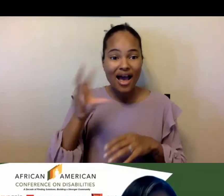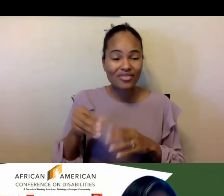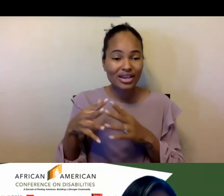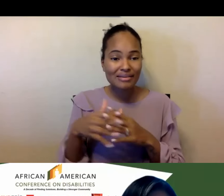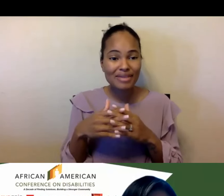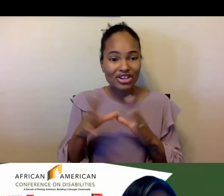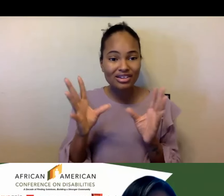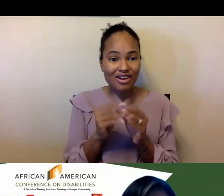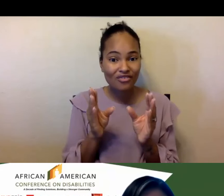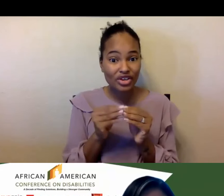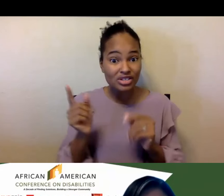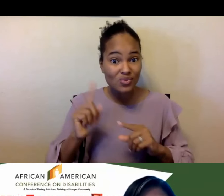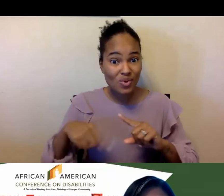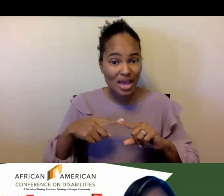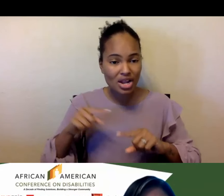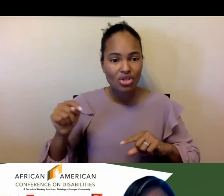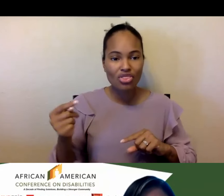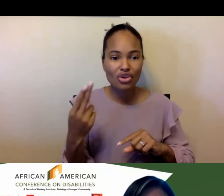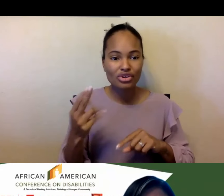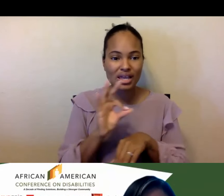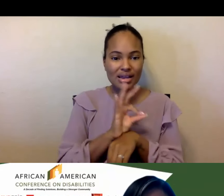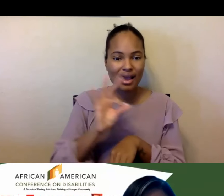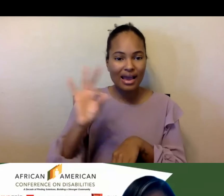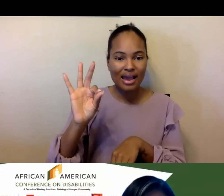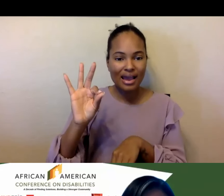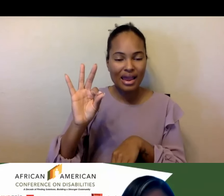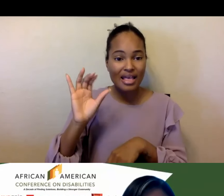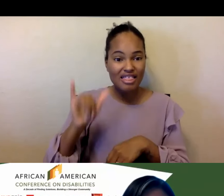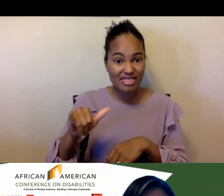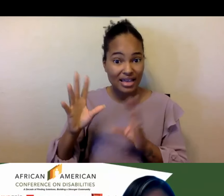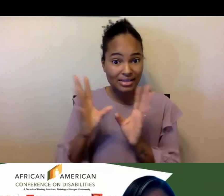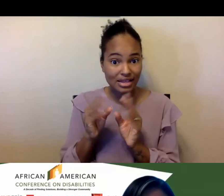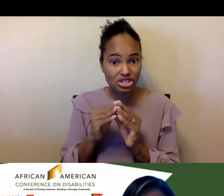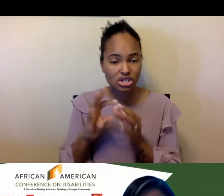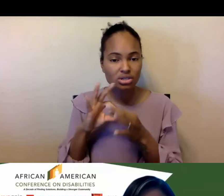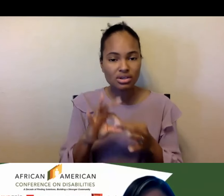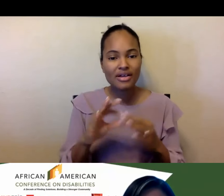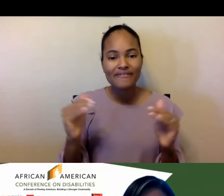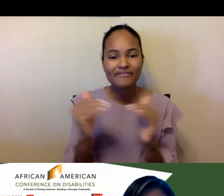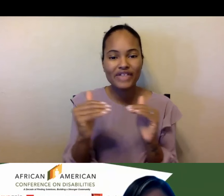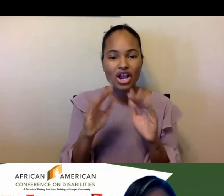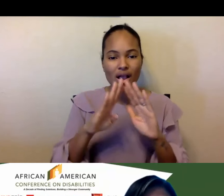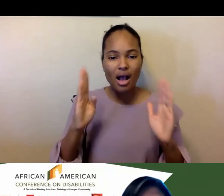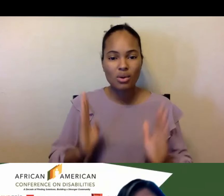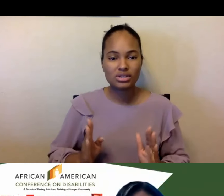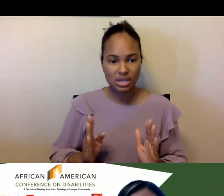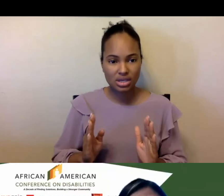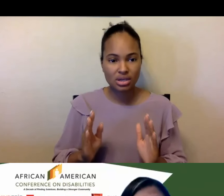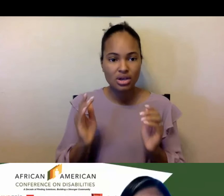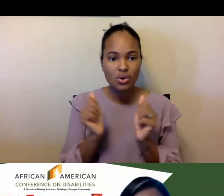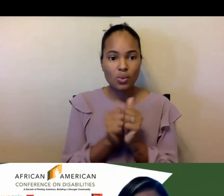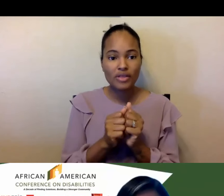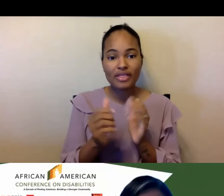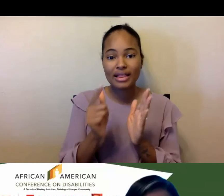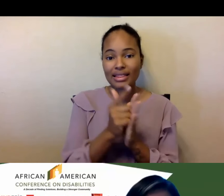a.m. And that first session will be on fair housing with our legal director,